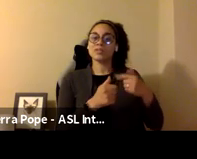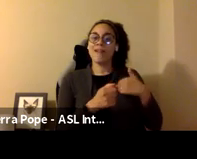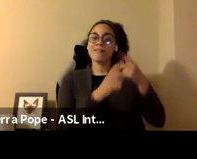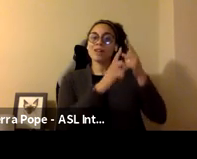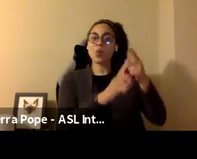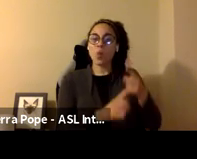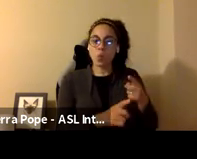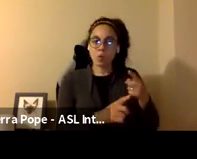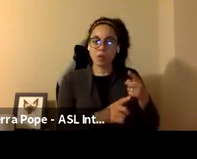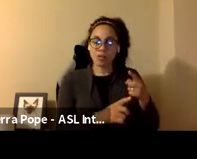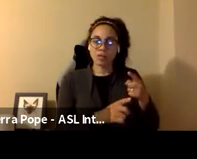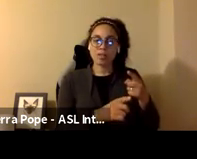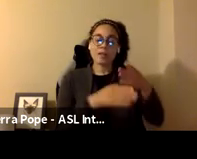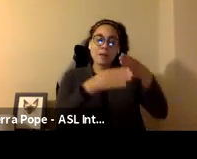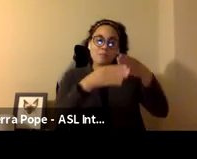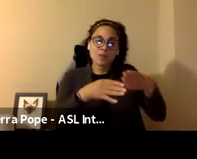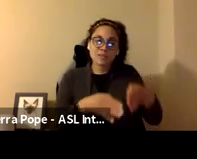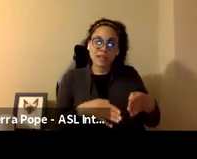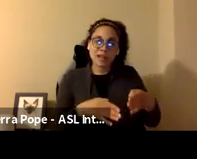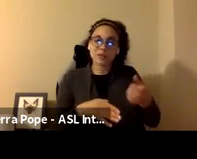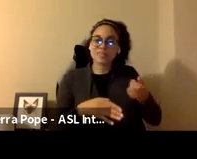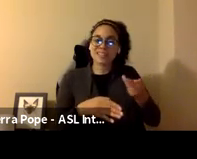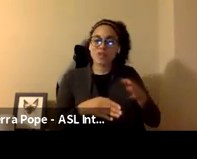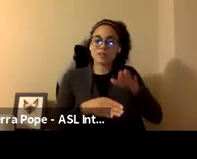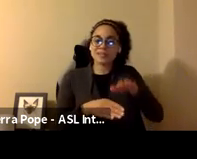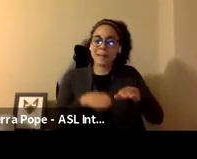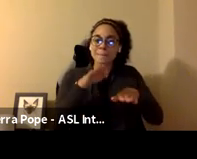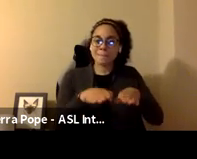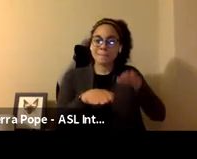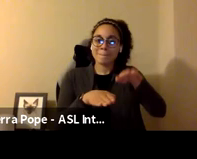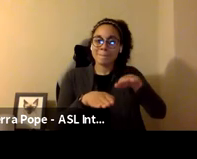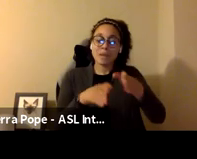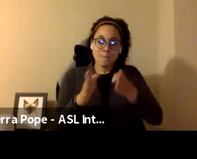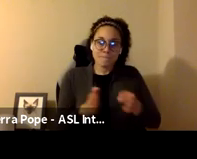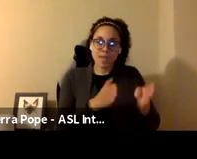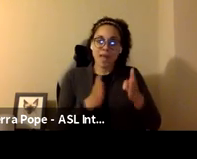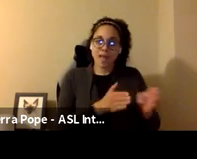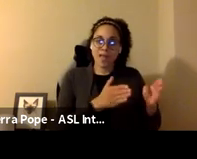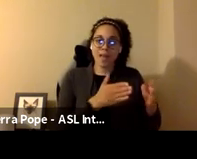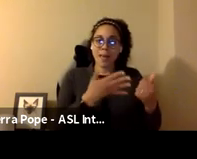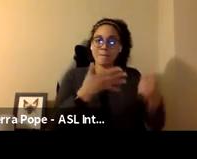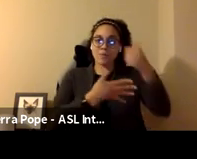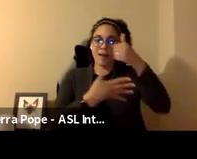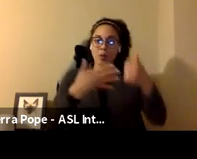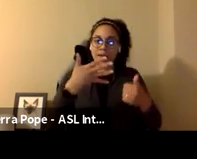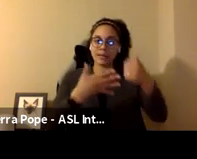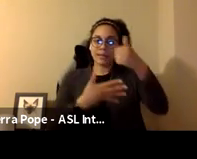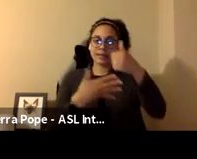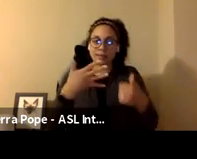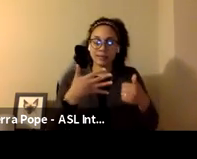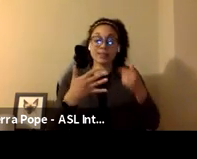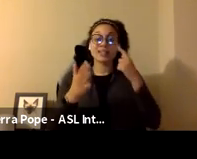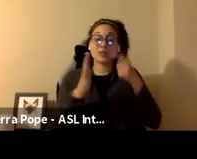it down into action steps so it's attainable. So that's planning and prioritization. And then if you'll notice, she builds